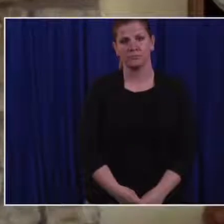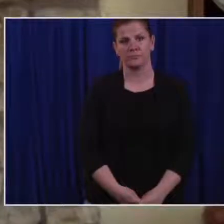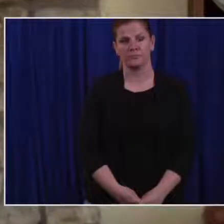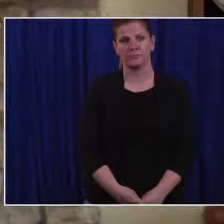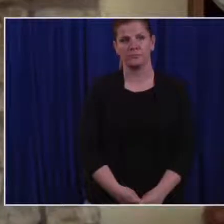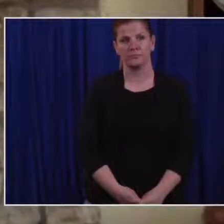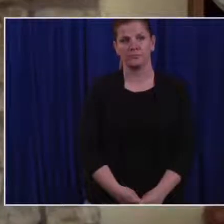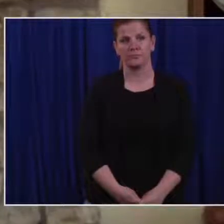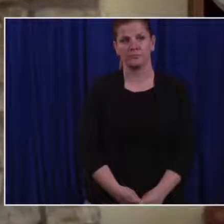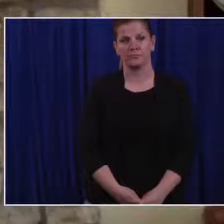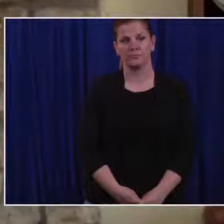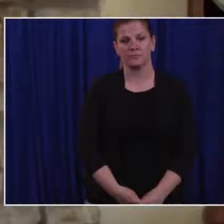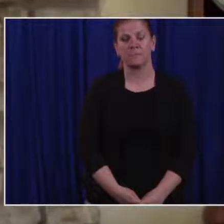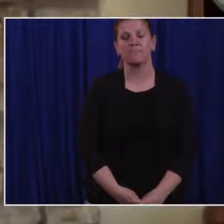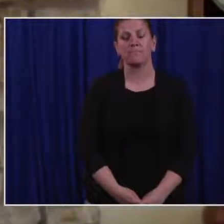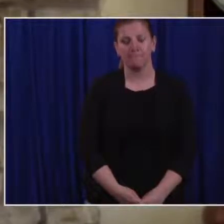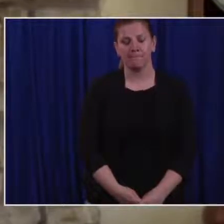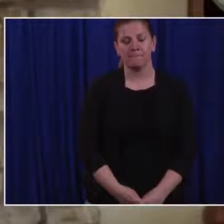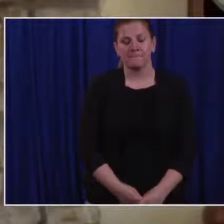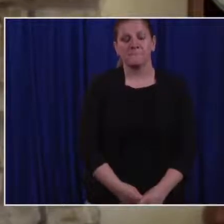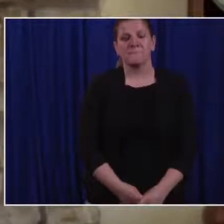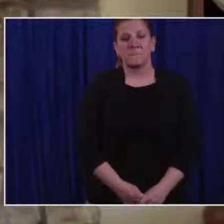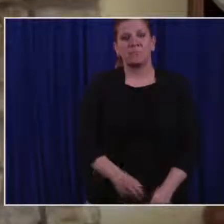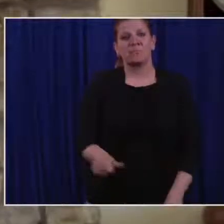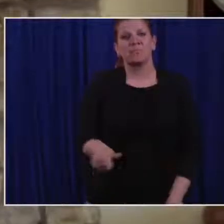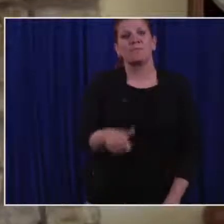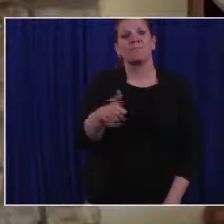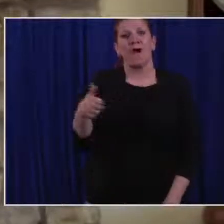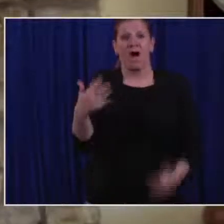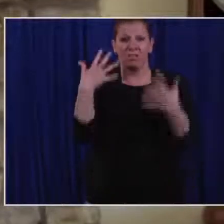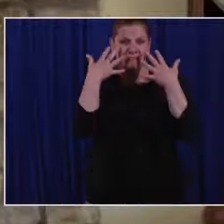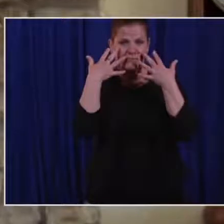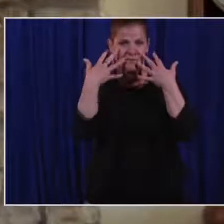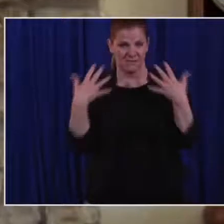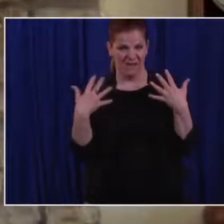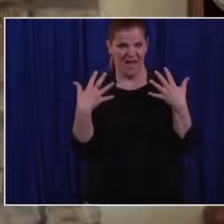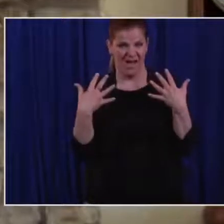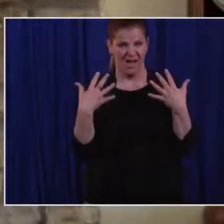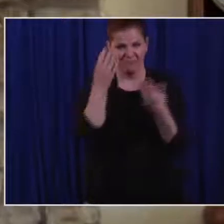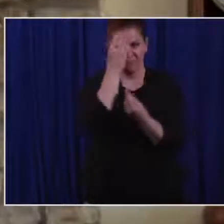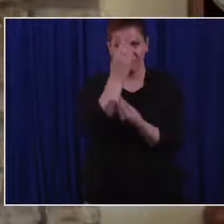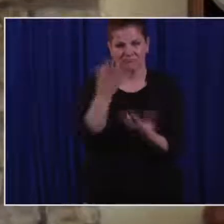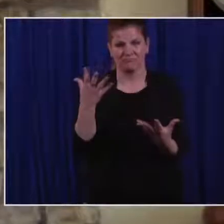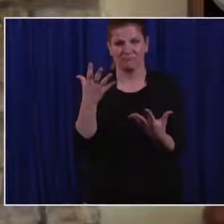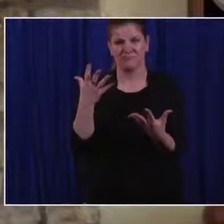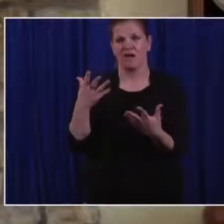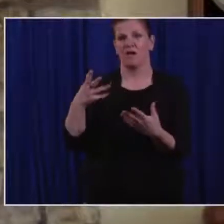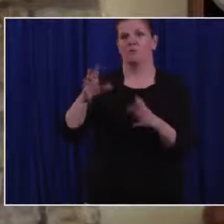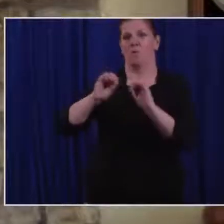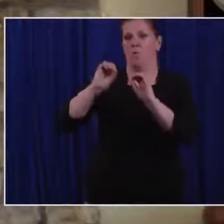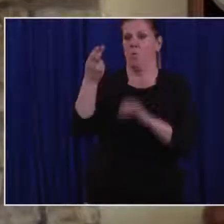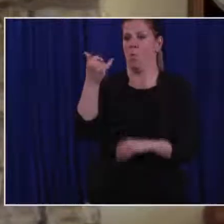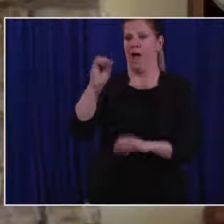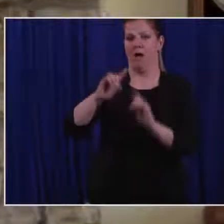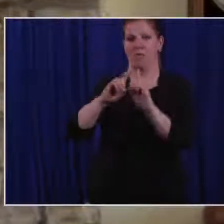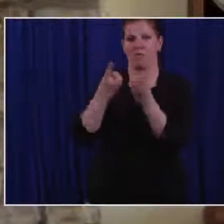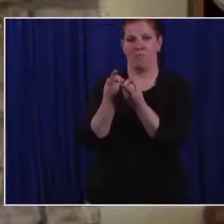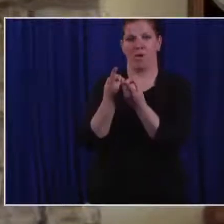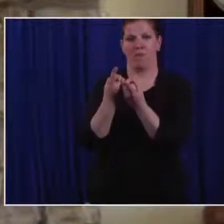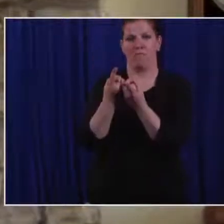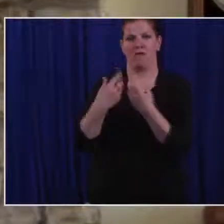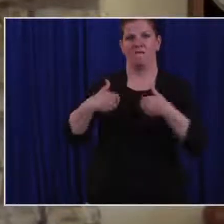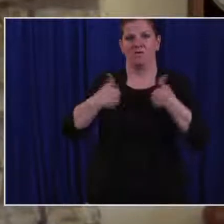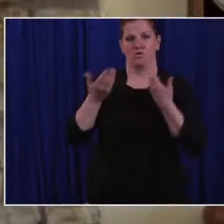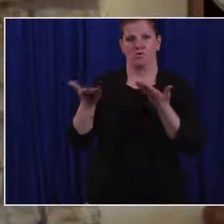We have some sad news from the Ohio Department of Youth Services. Philip Hill, a youth specialist at